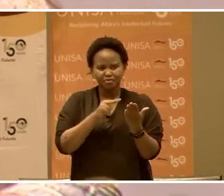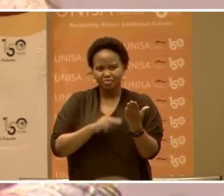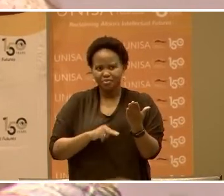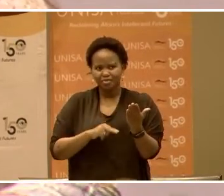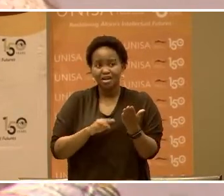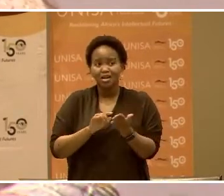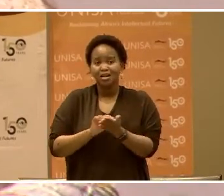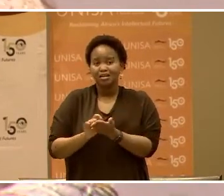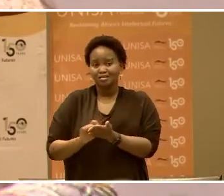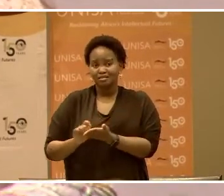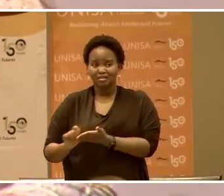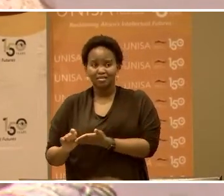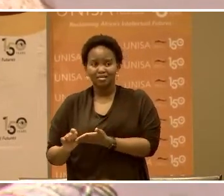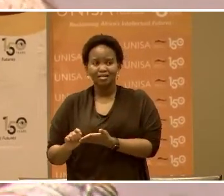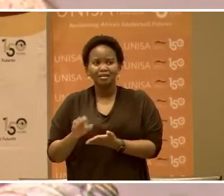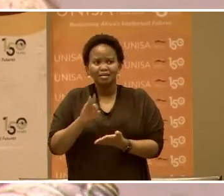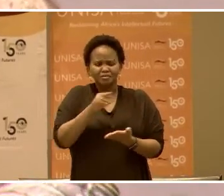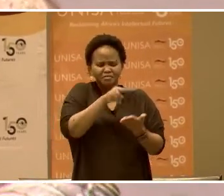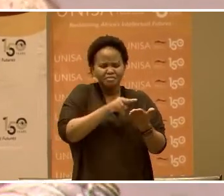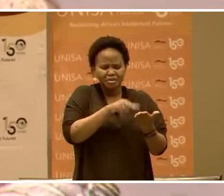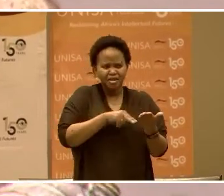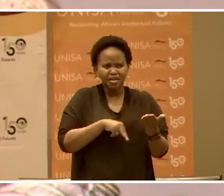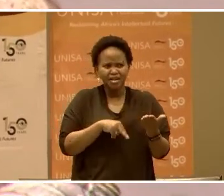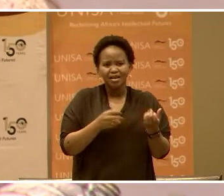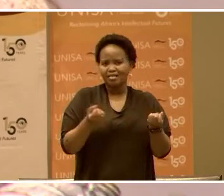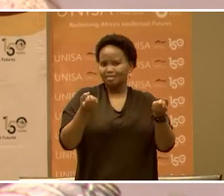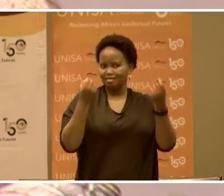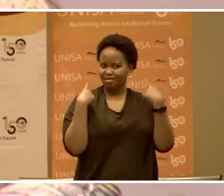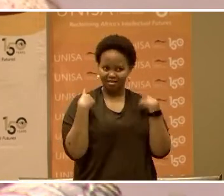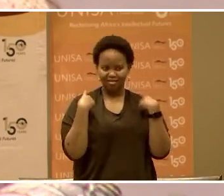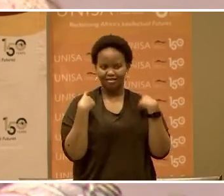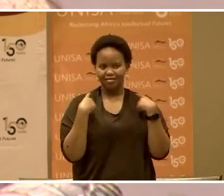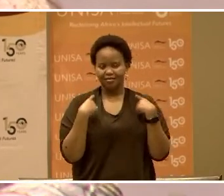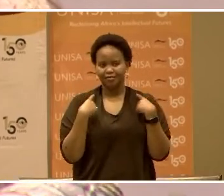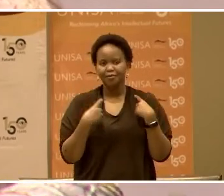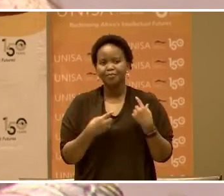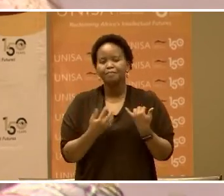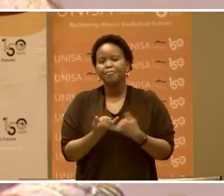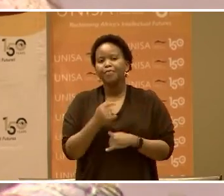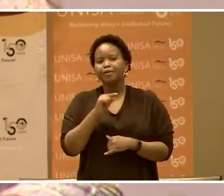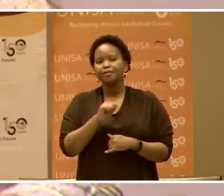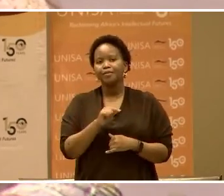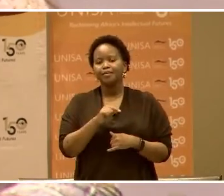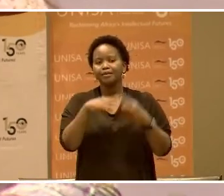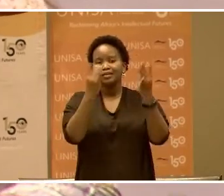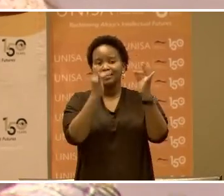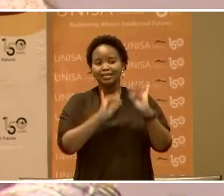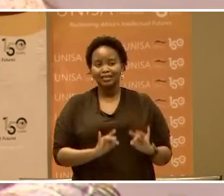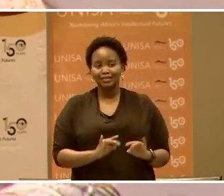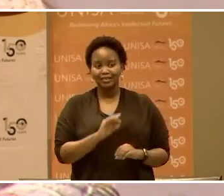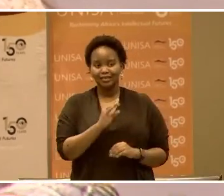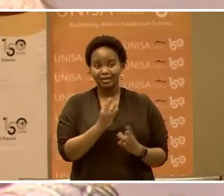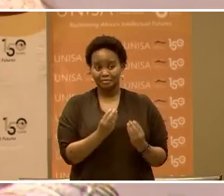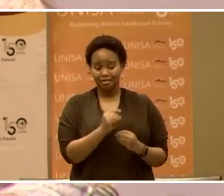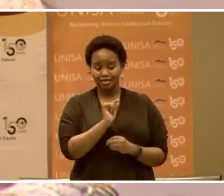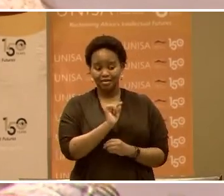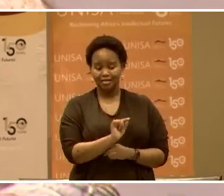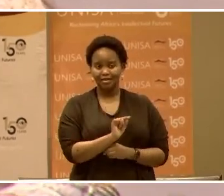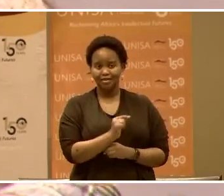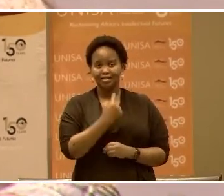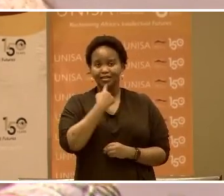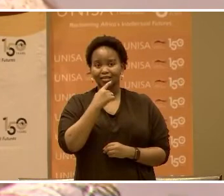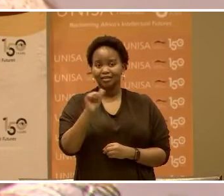reading with comprehension. Results on the reading levels presented by Statistics South Africa in an article published